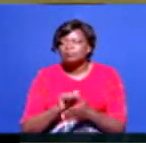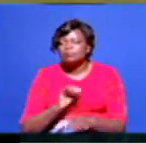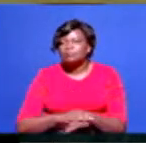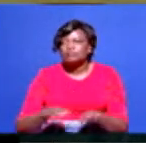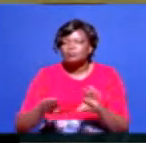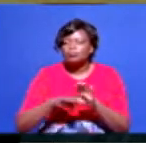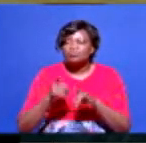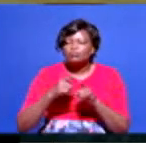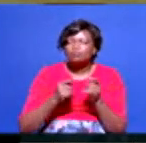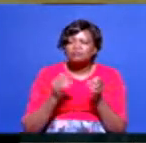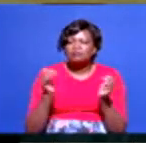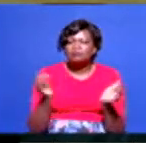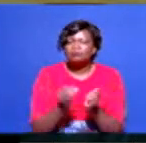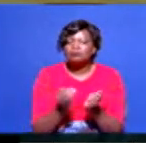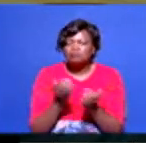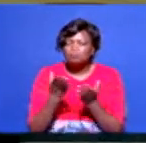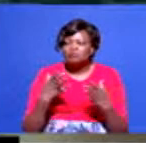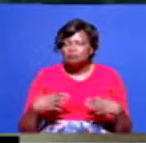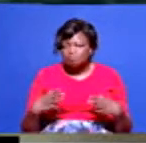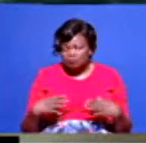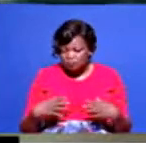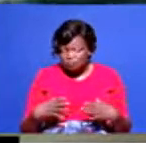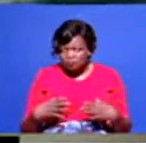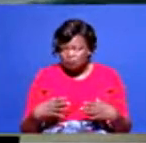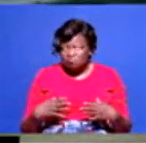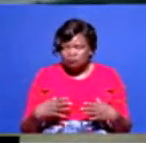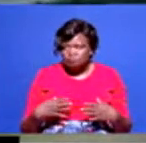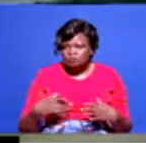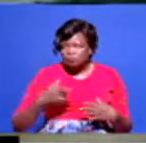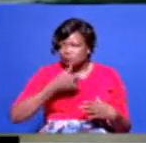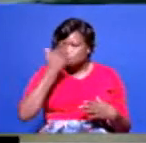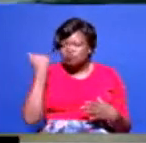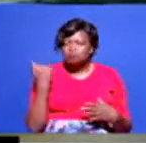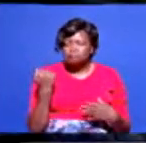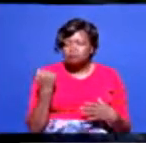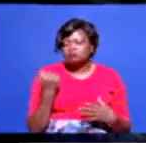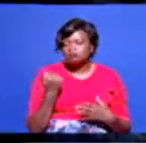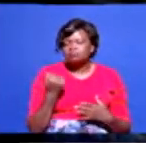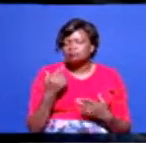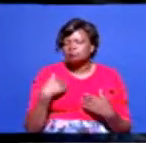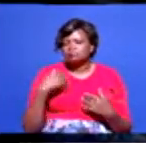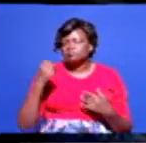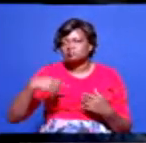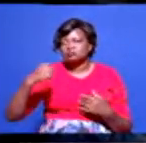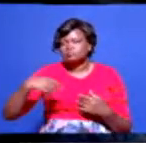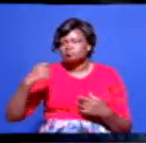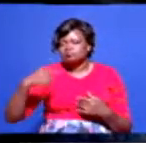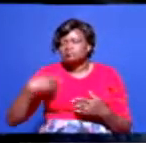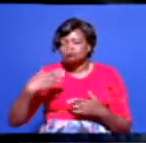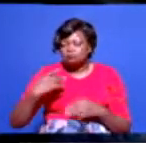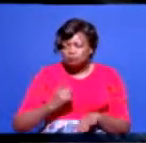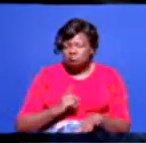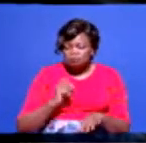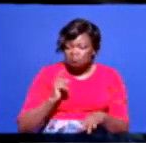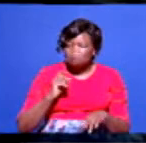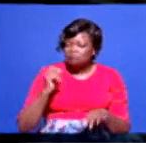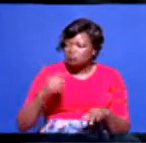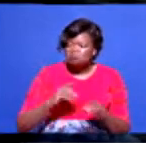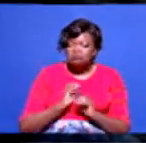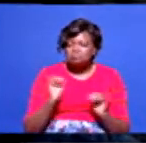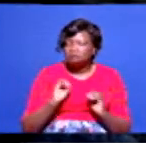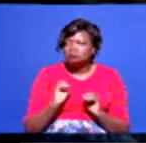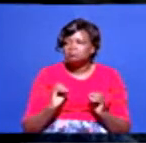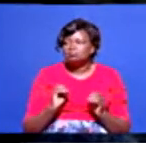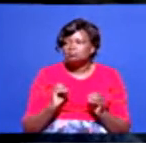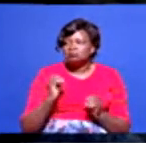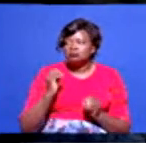micro, small and medium-sized enterprises due to irregular income of the members. It's good to note that the SMEs are the